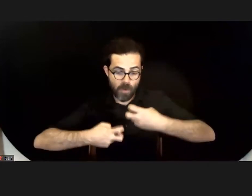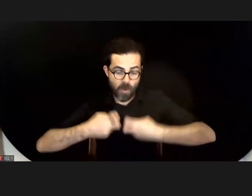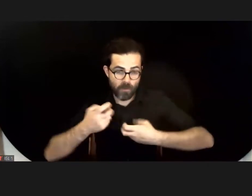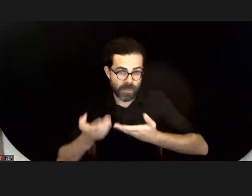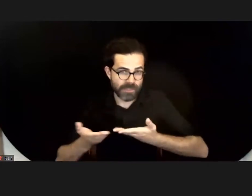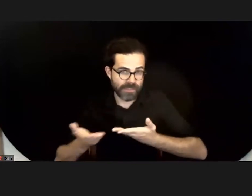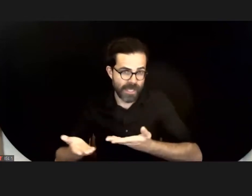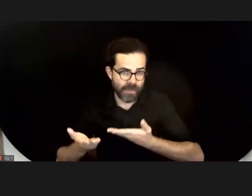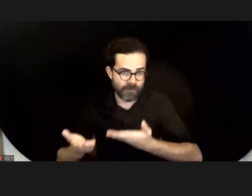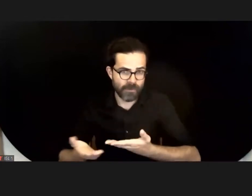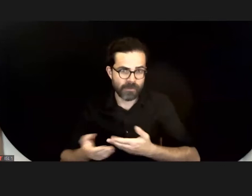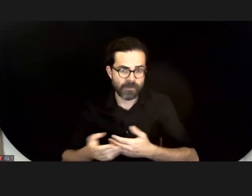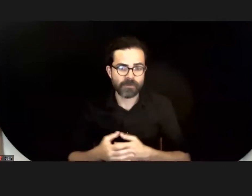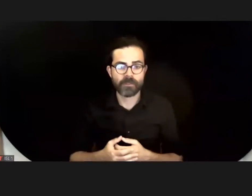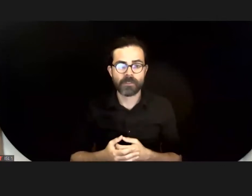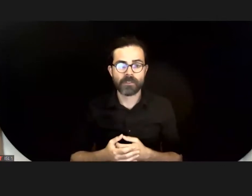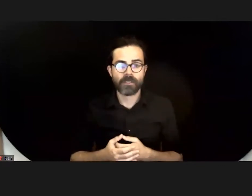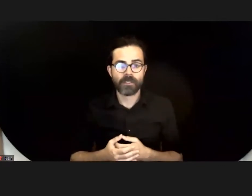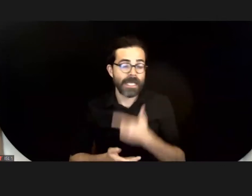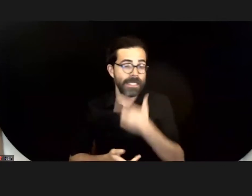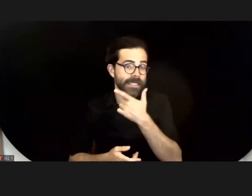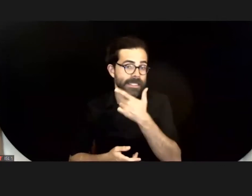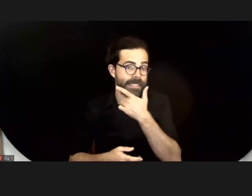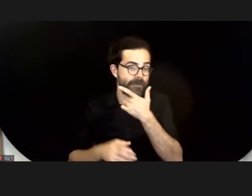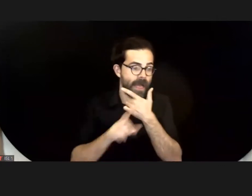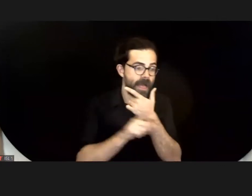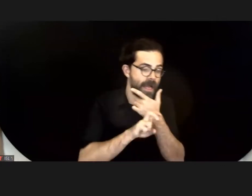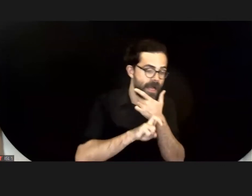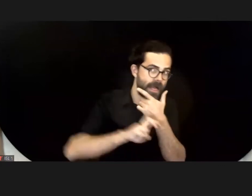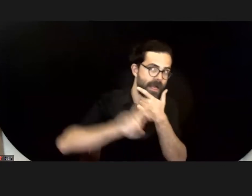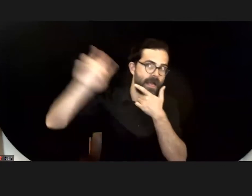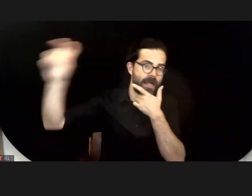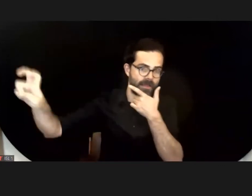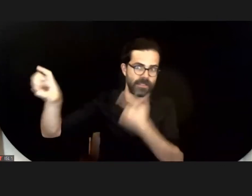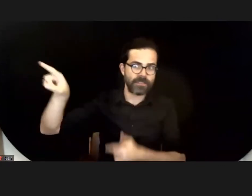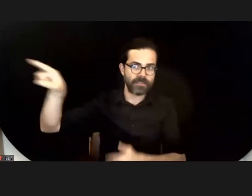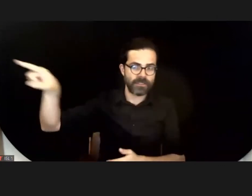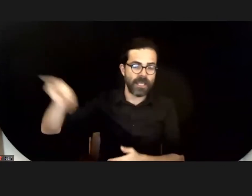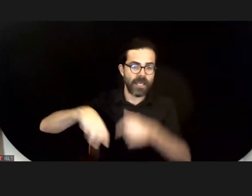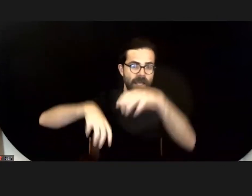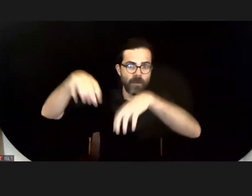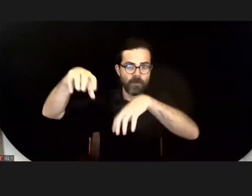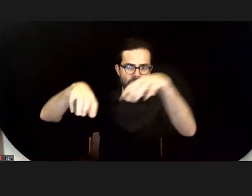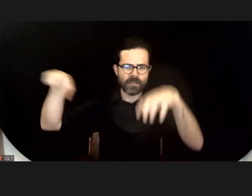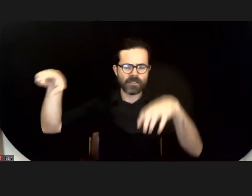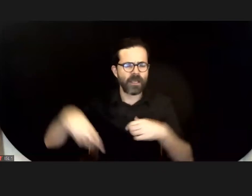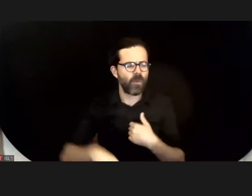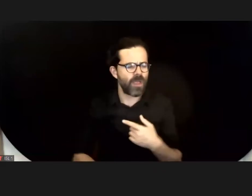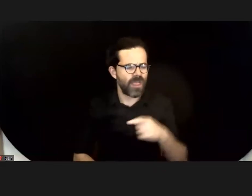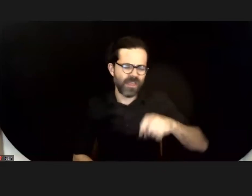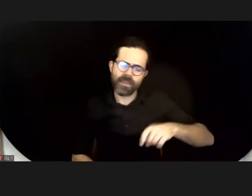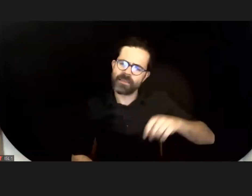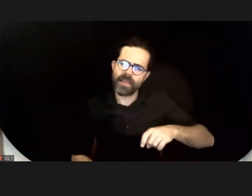Geneva to the mountains with the public transportation. So in